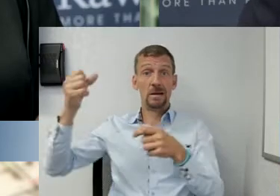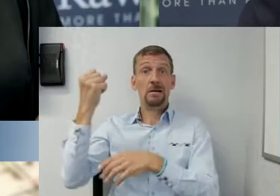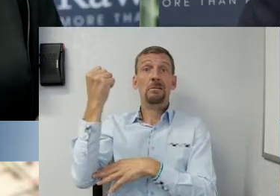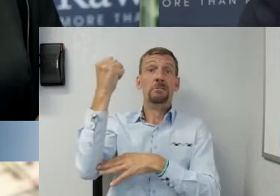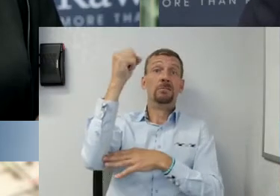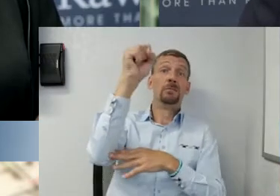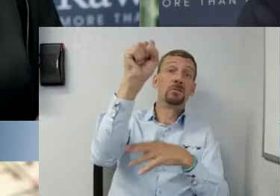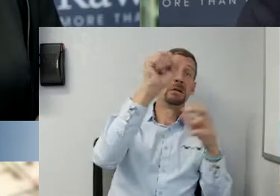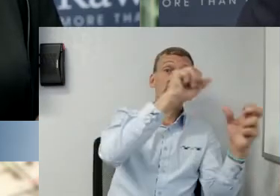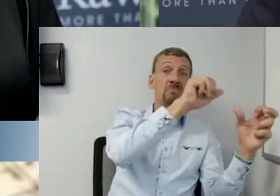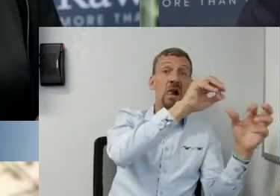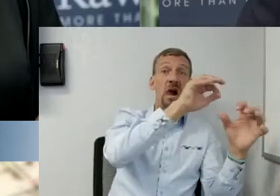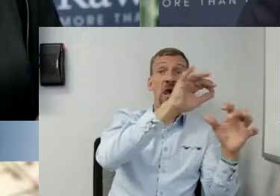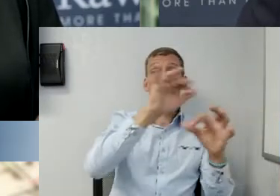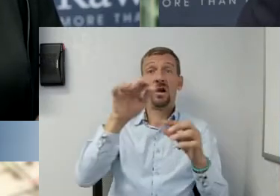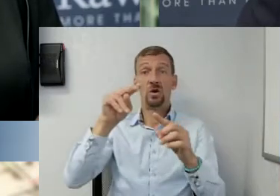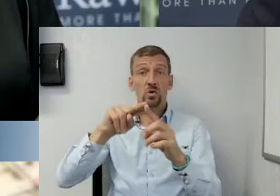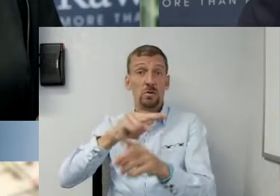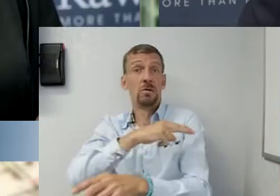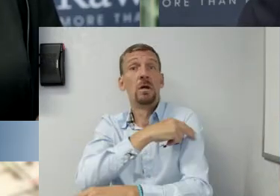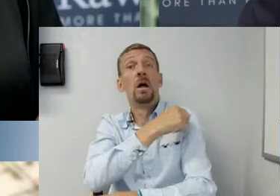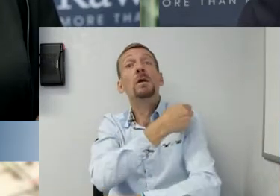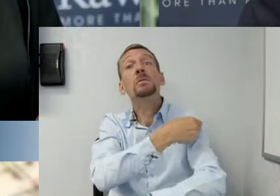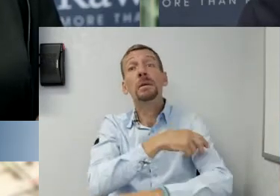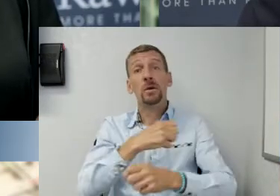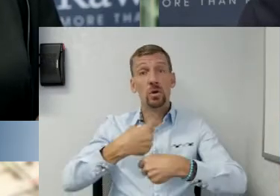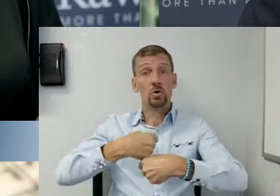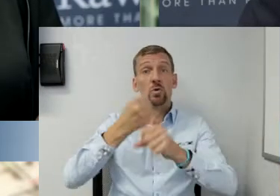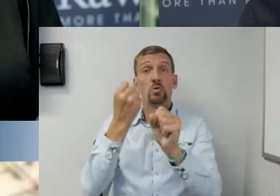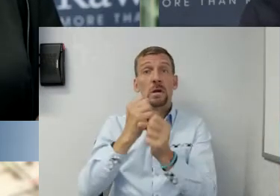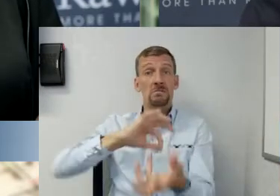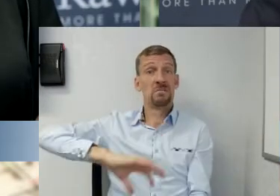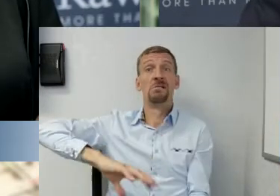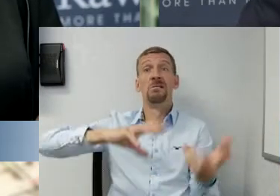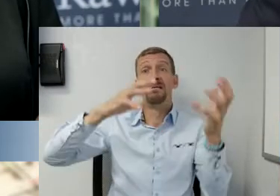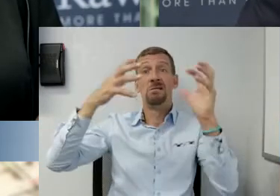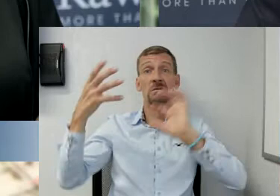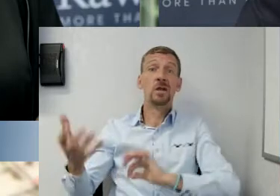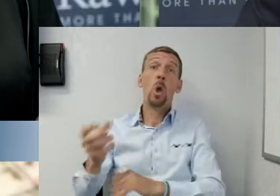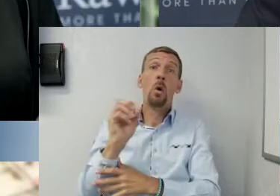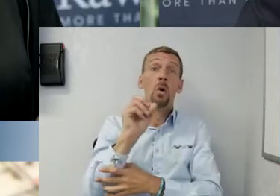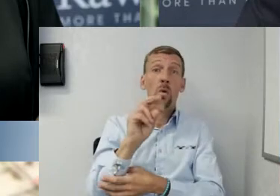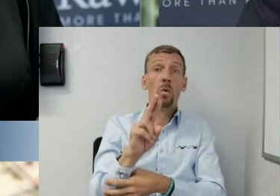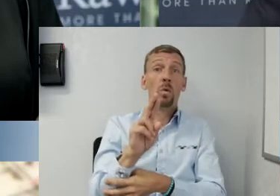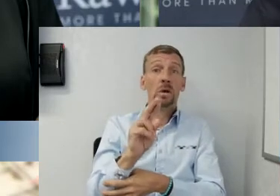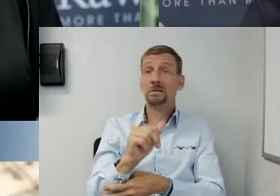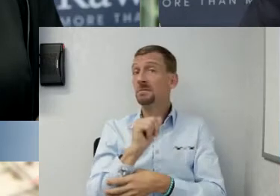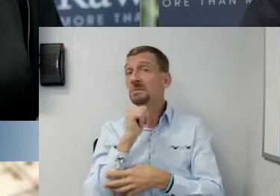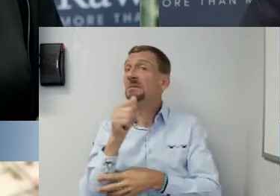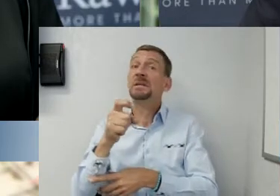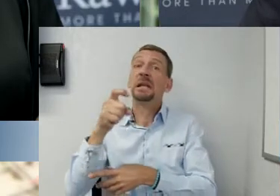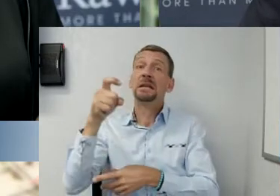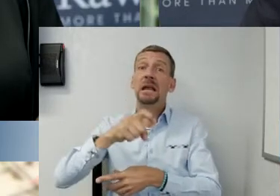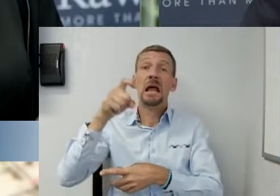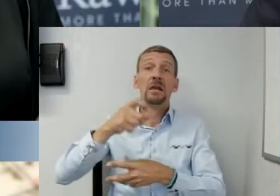protest spilling over into the hospital and creating disruption, or